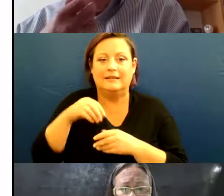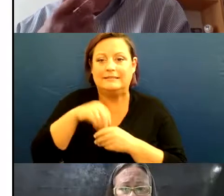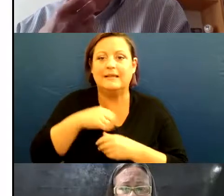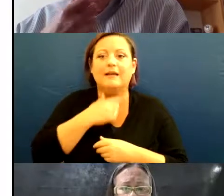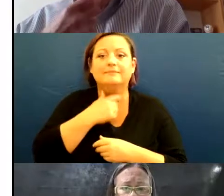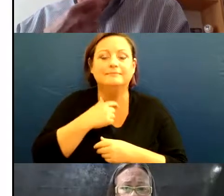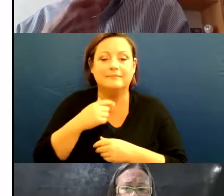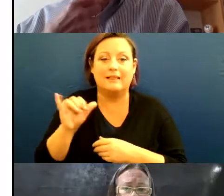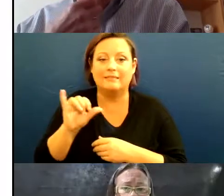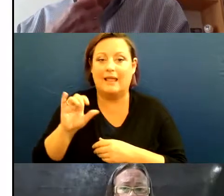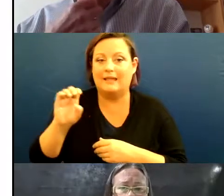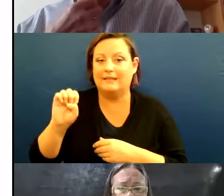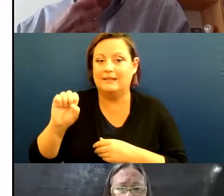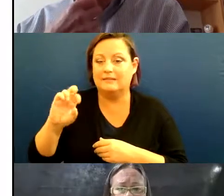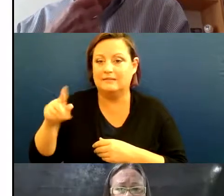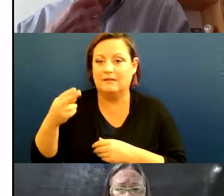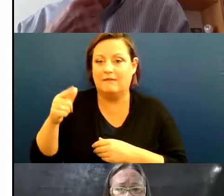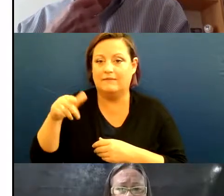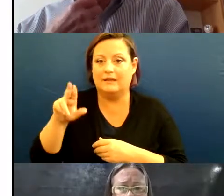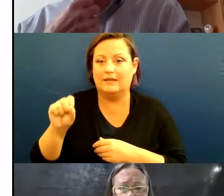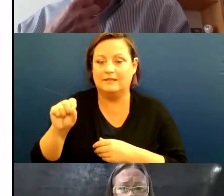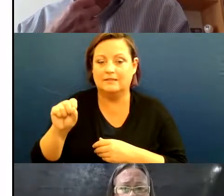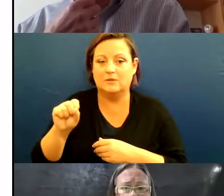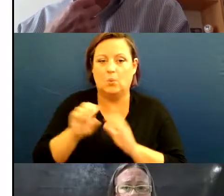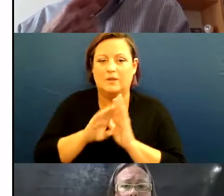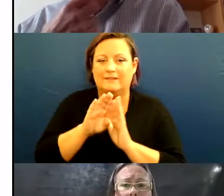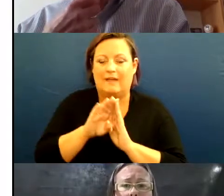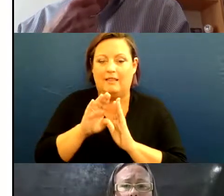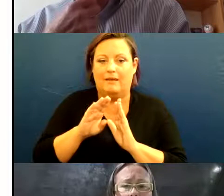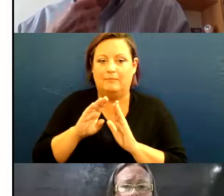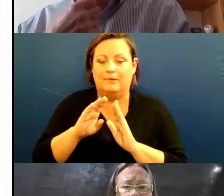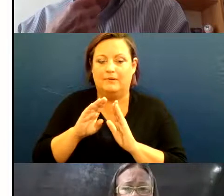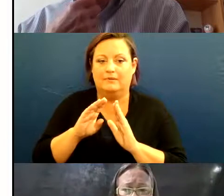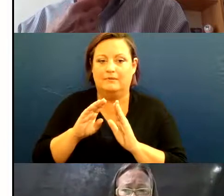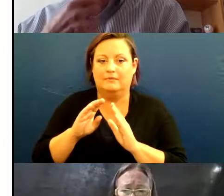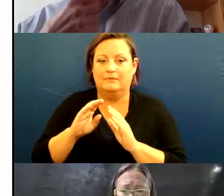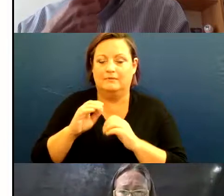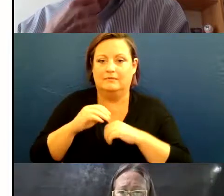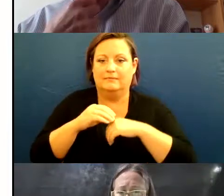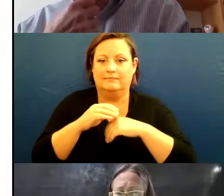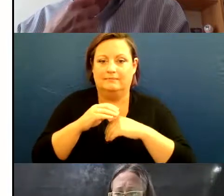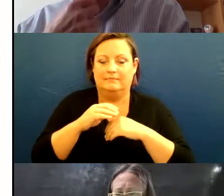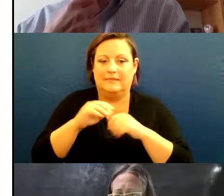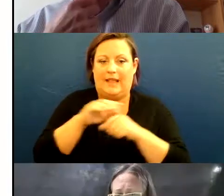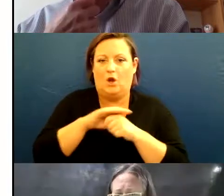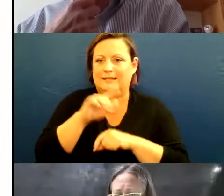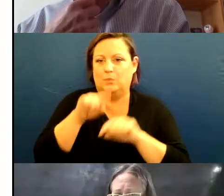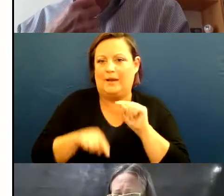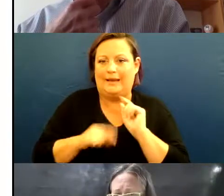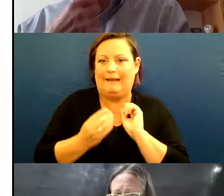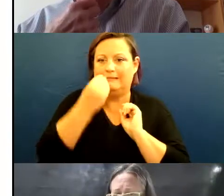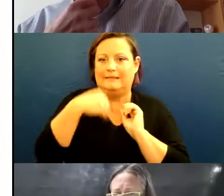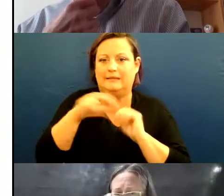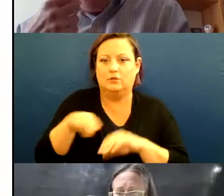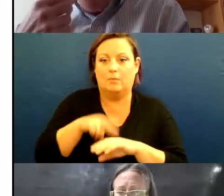strictures, which actually prevent the kids from eating normal food. Especially when these